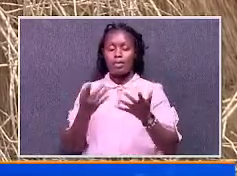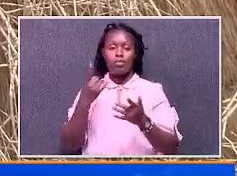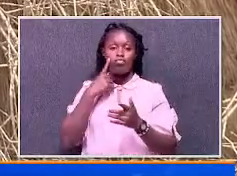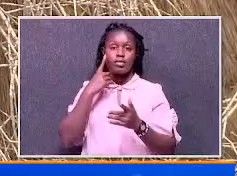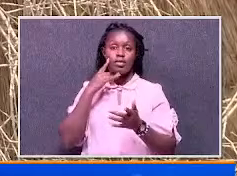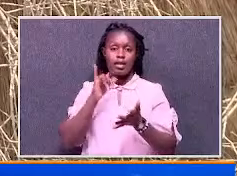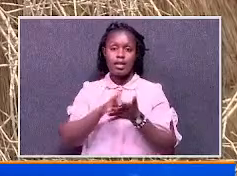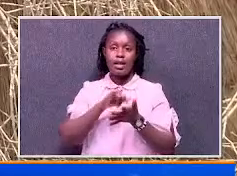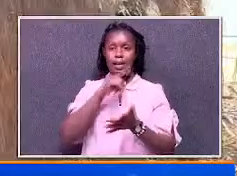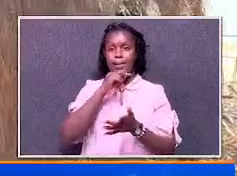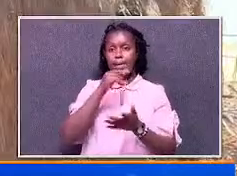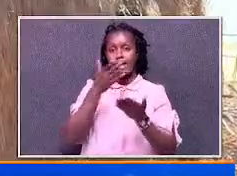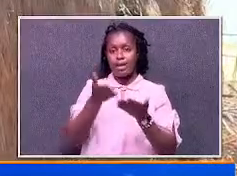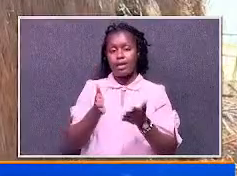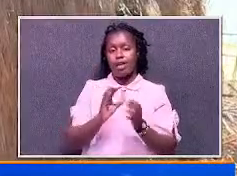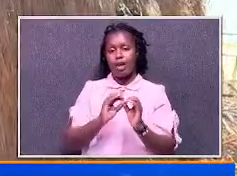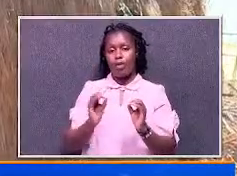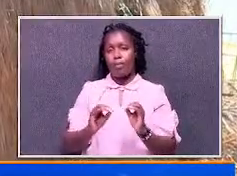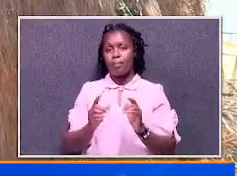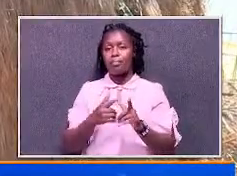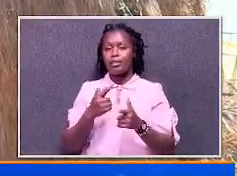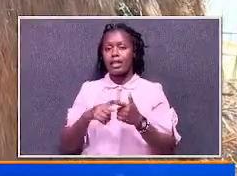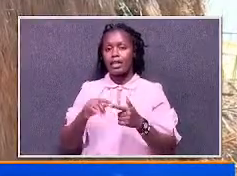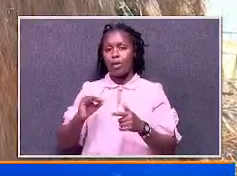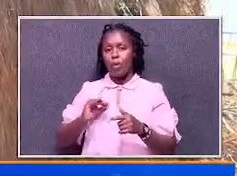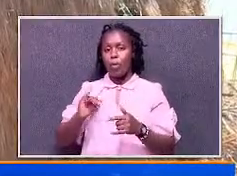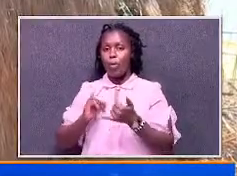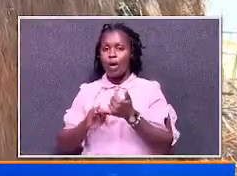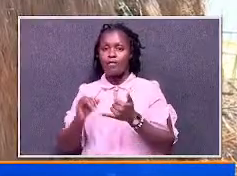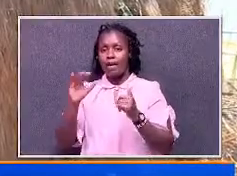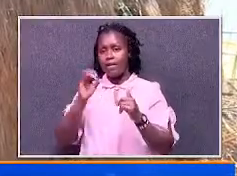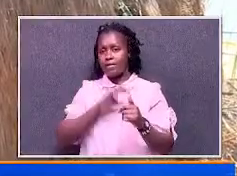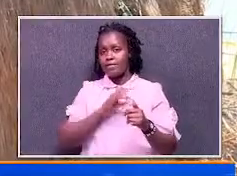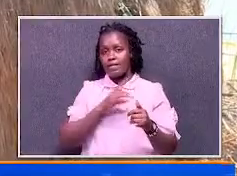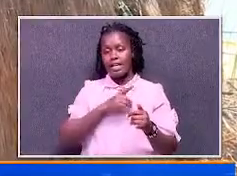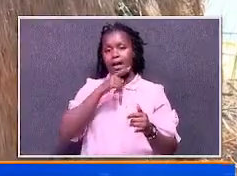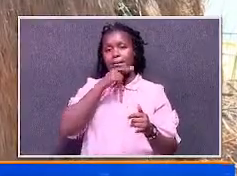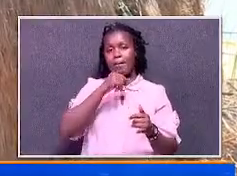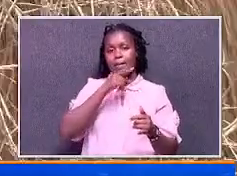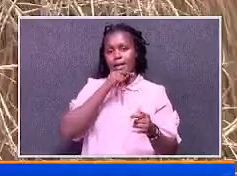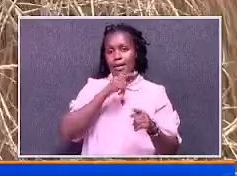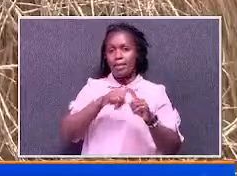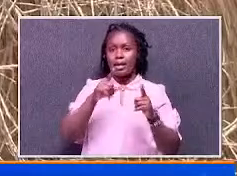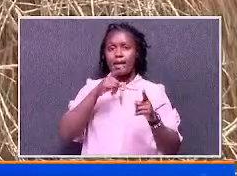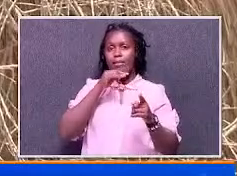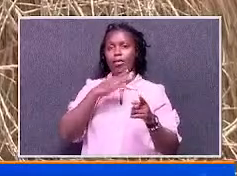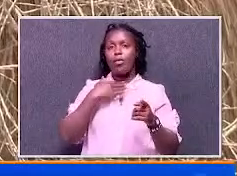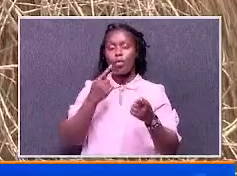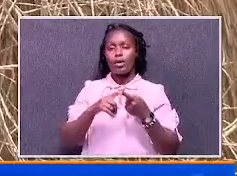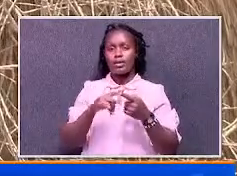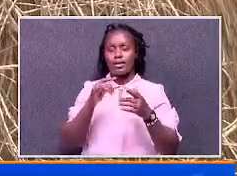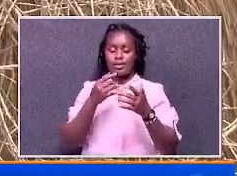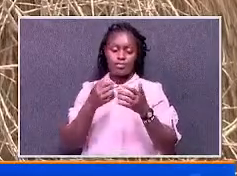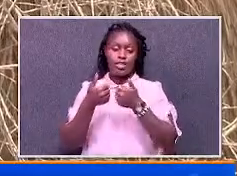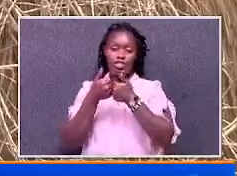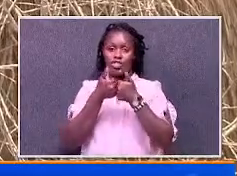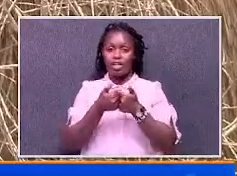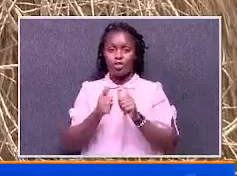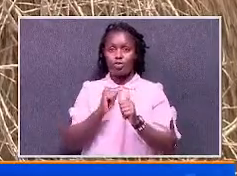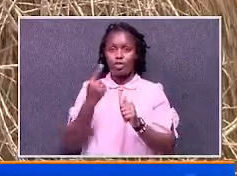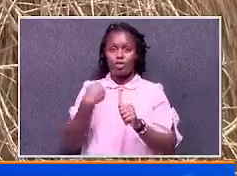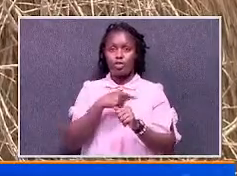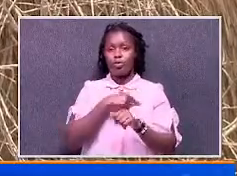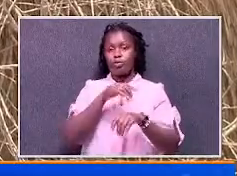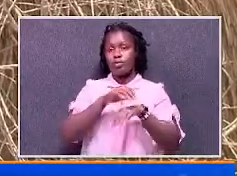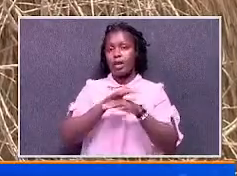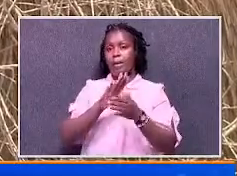hayuko. Na hiyo mama anamuogopa mzee, bila hiyo mzee hataki kuenda. Na wewe ukichangamoto jenye tunapata sana